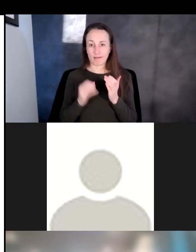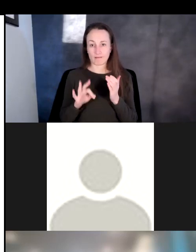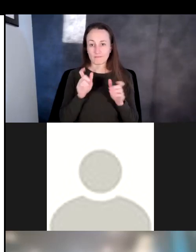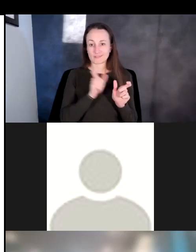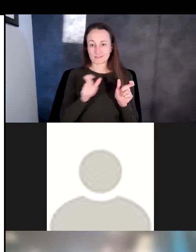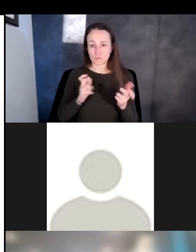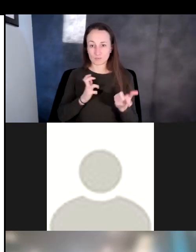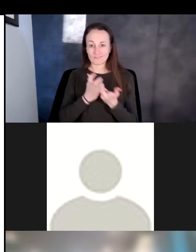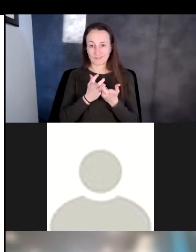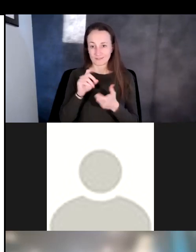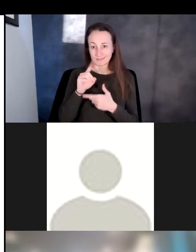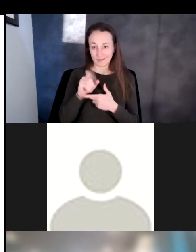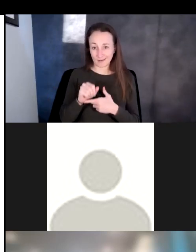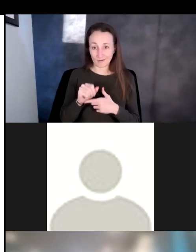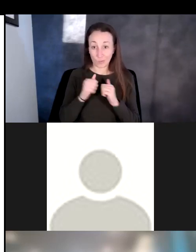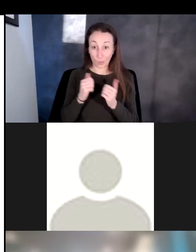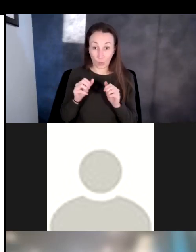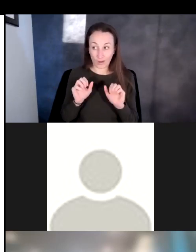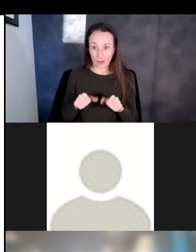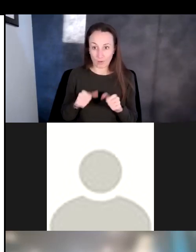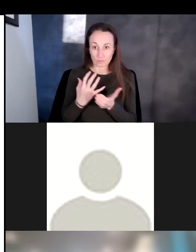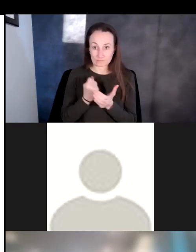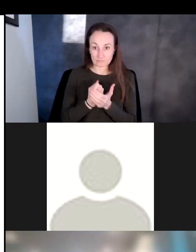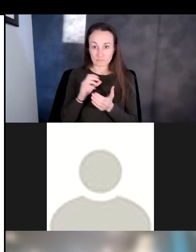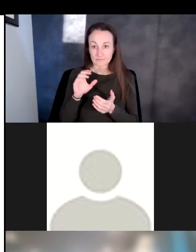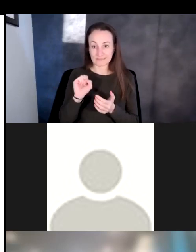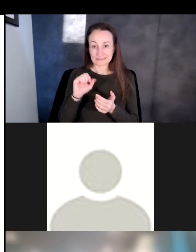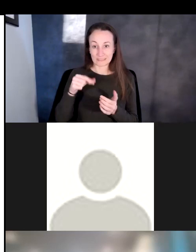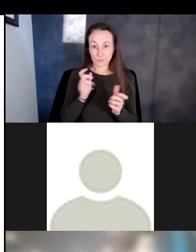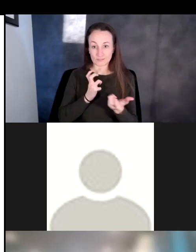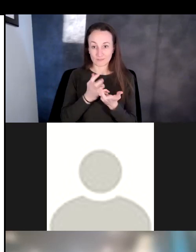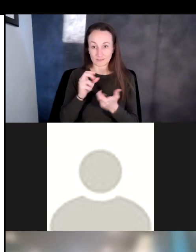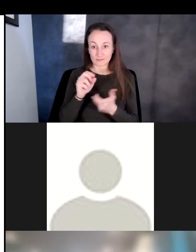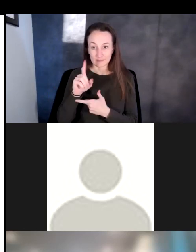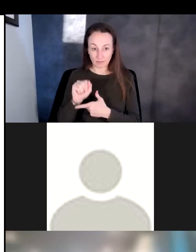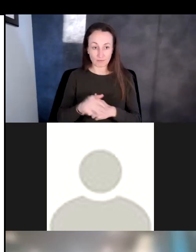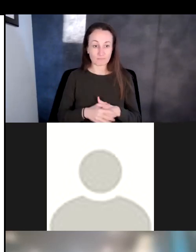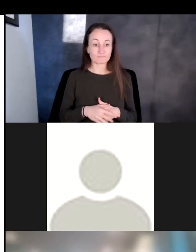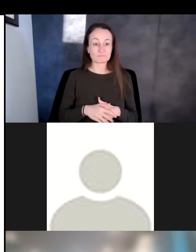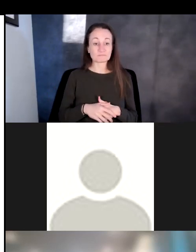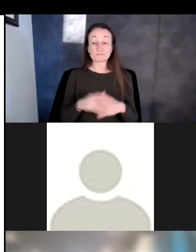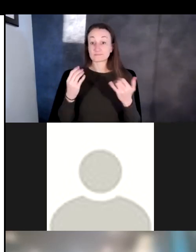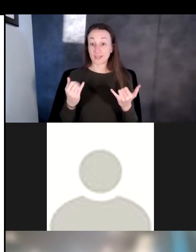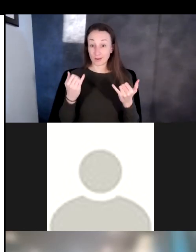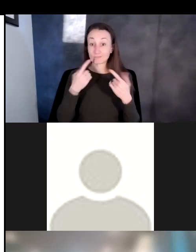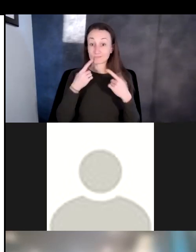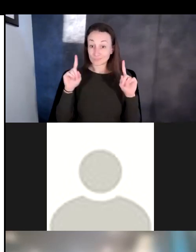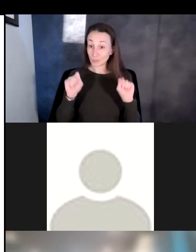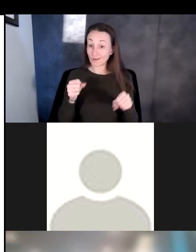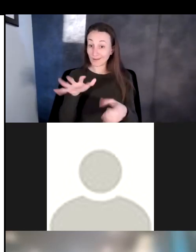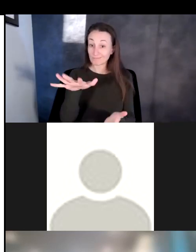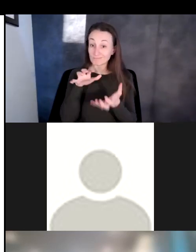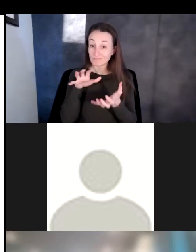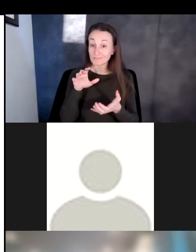or the inability to get sequence fitness data? And that's namely that we can now get sequence fitness information